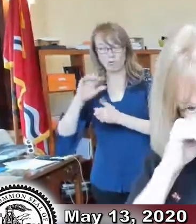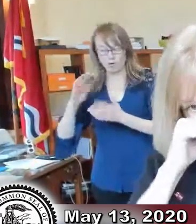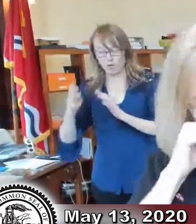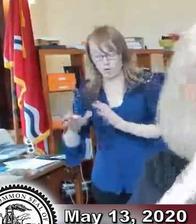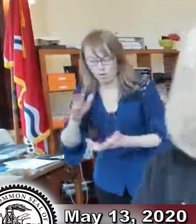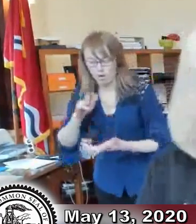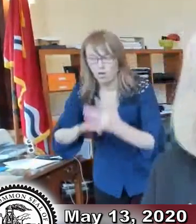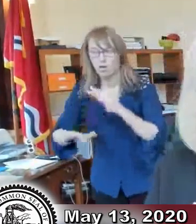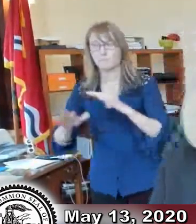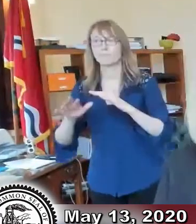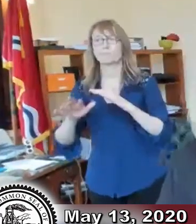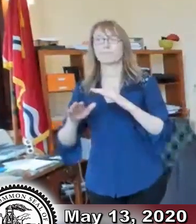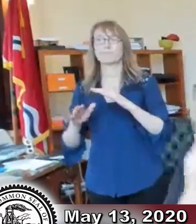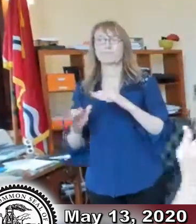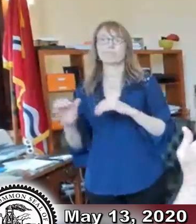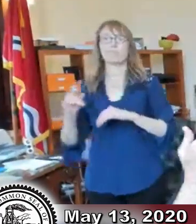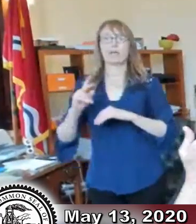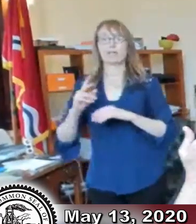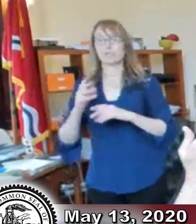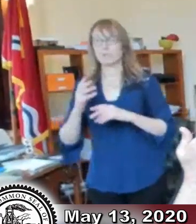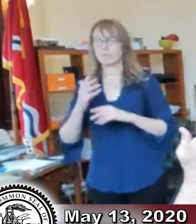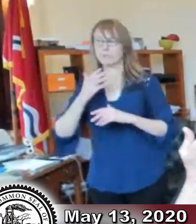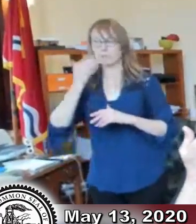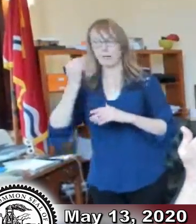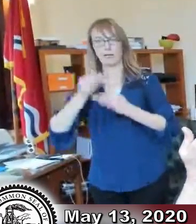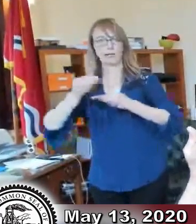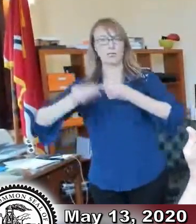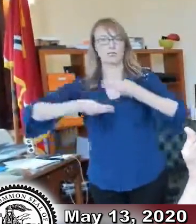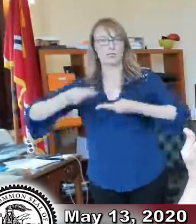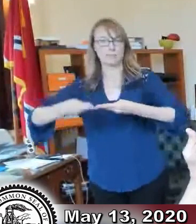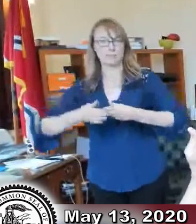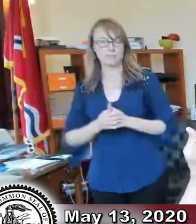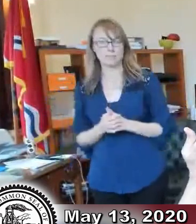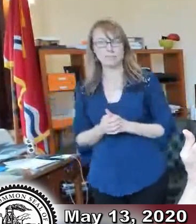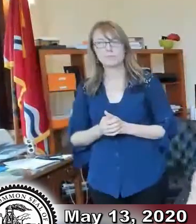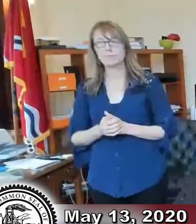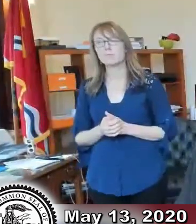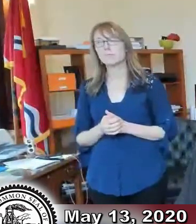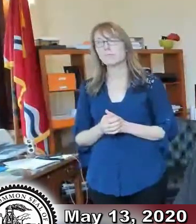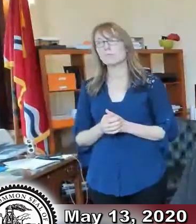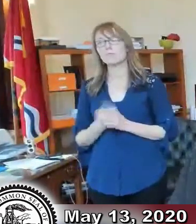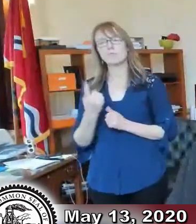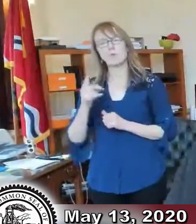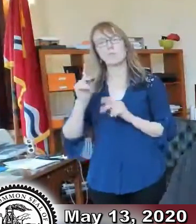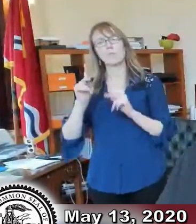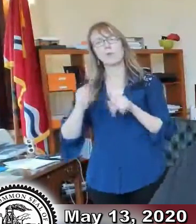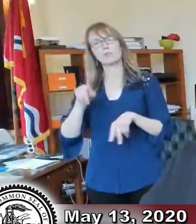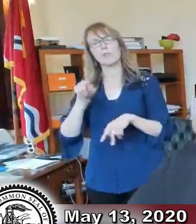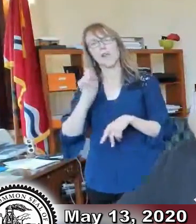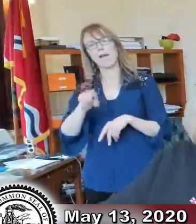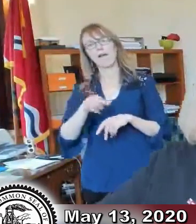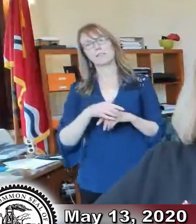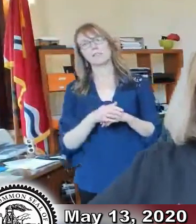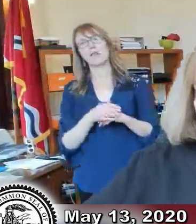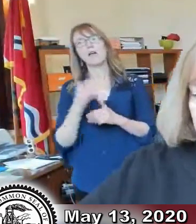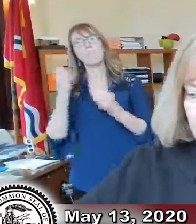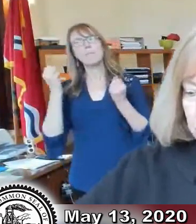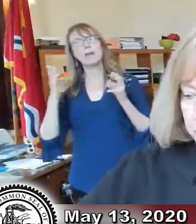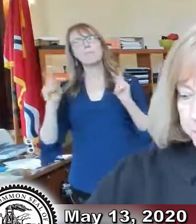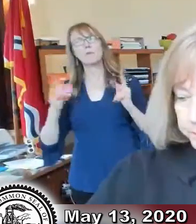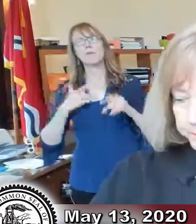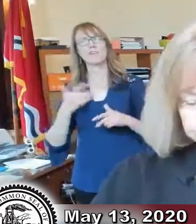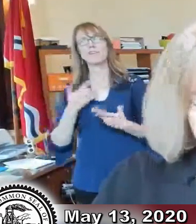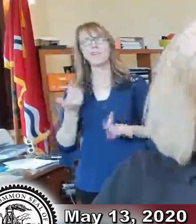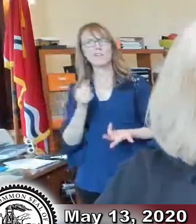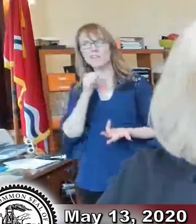watching who don't think it's a good idea to softly reopen on May 18th. So I don't know how you want to collectively address